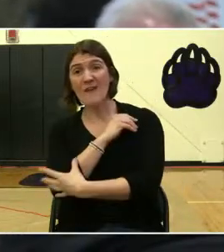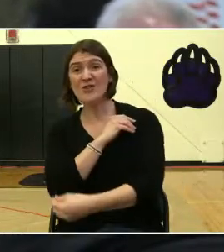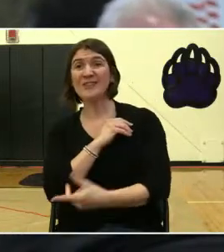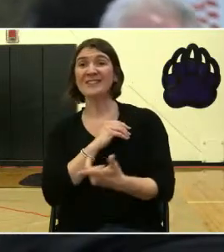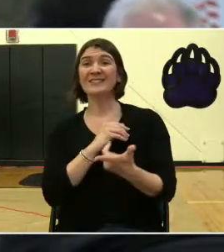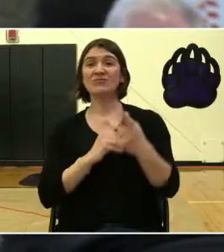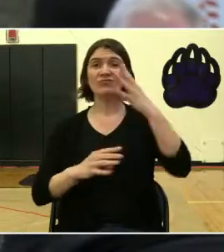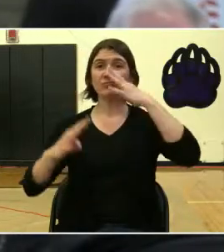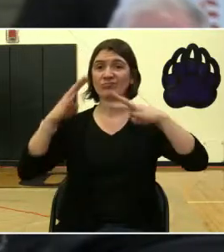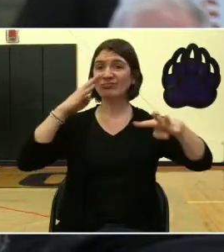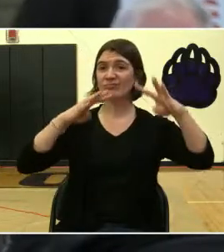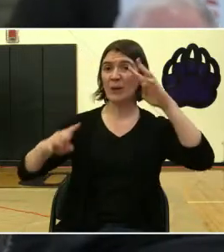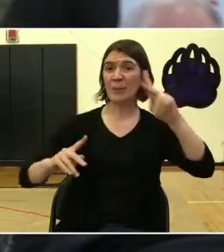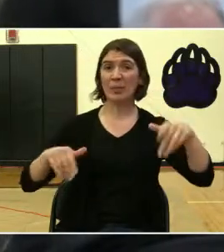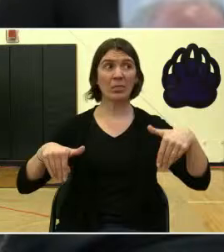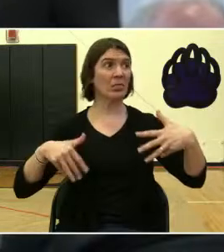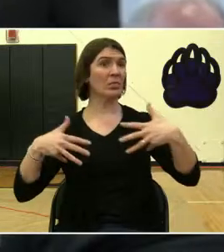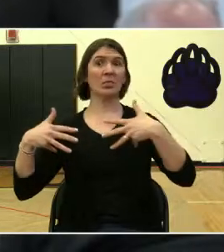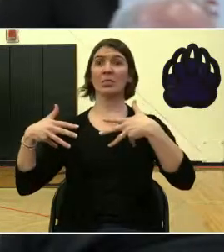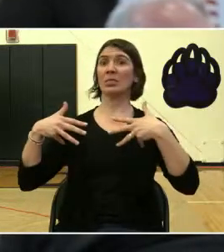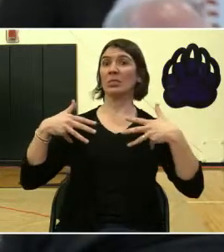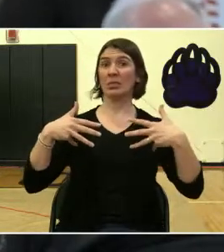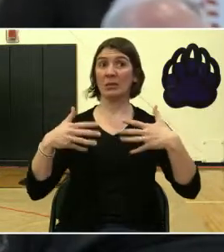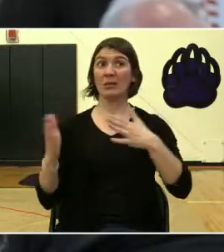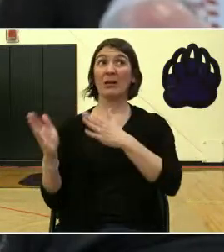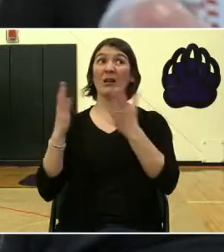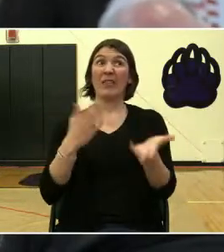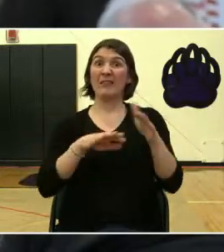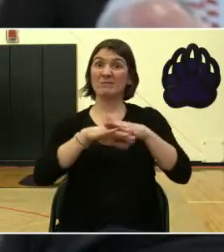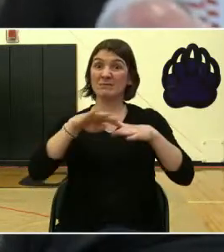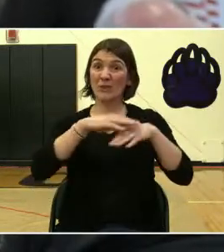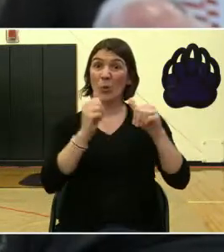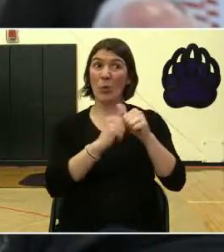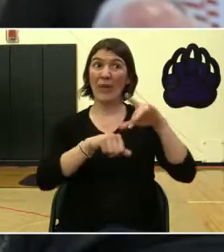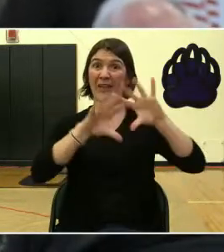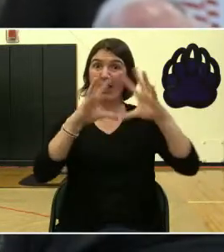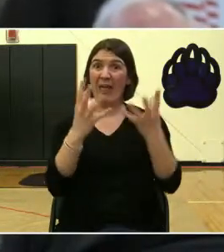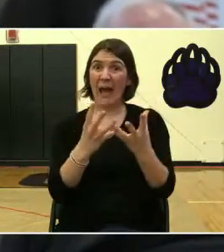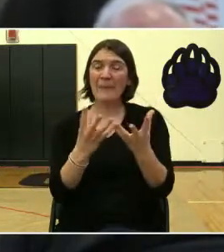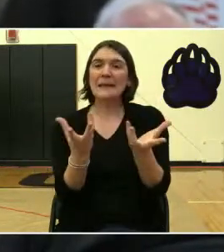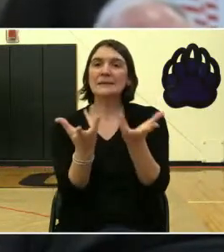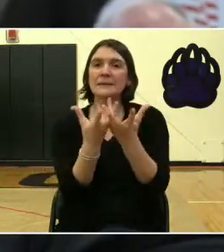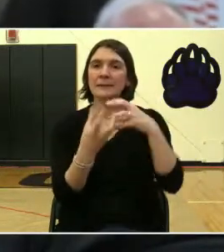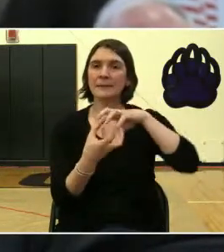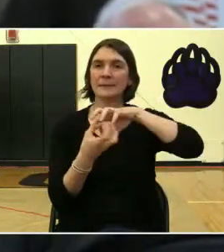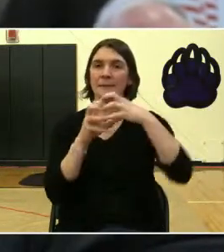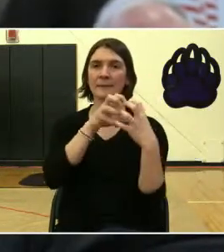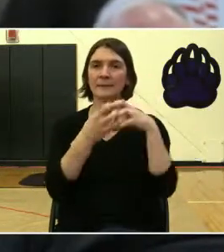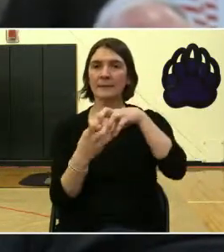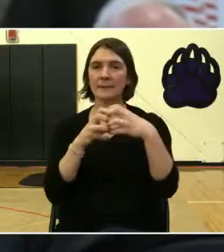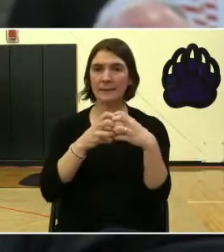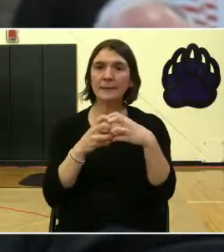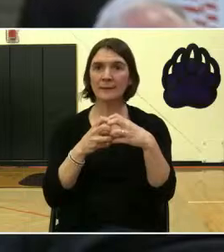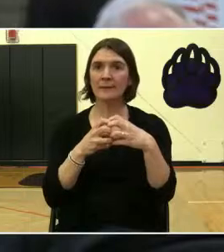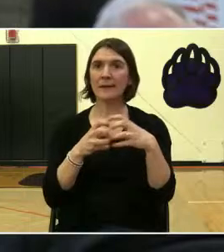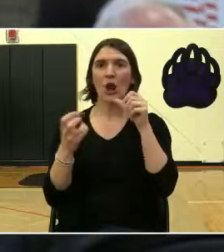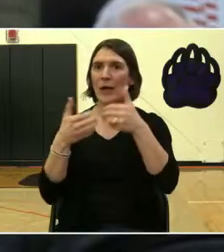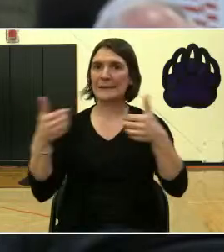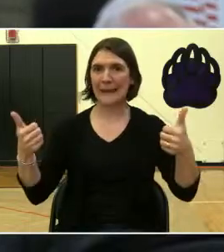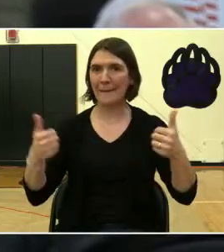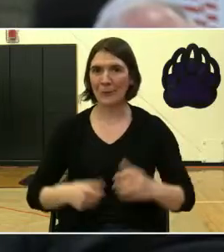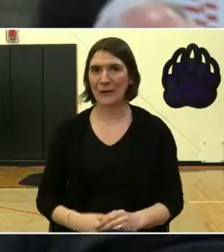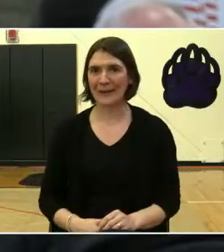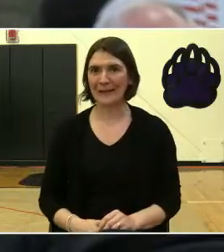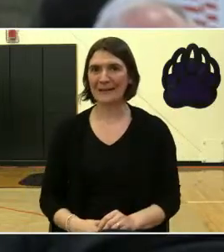marginalization and um climate catastrophe are intertwined in so many